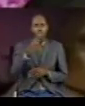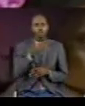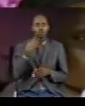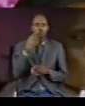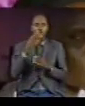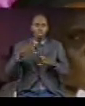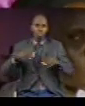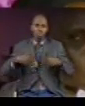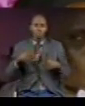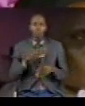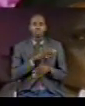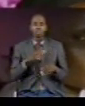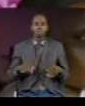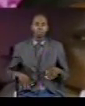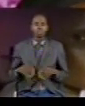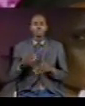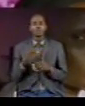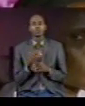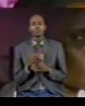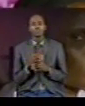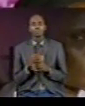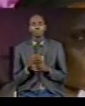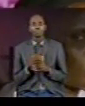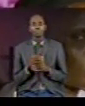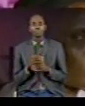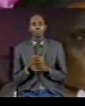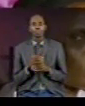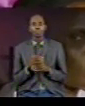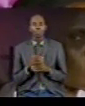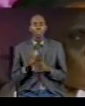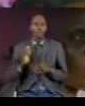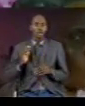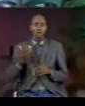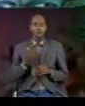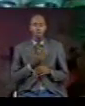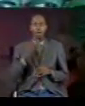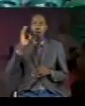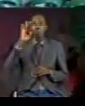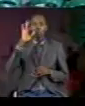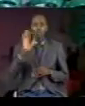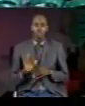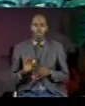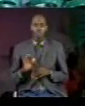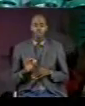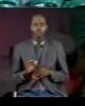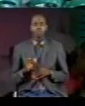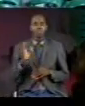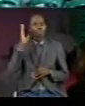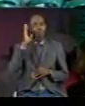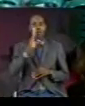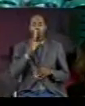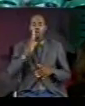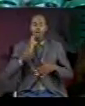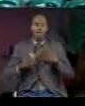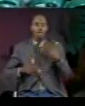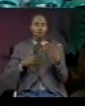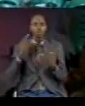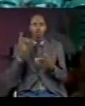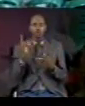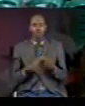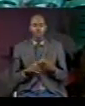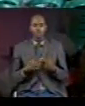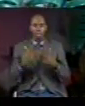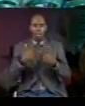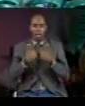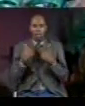sent to you. Our pastor will be delighted to have you join this special banquet.